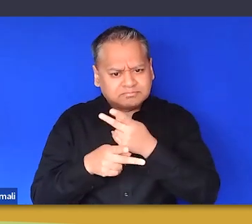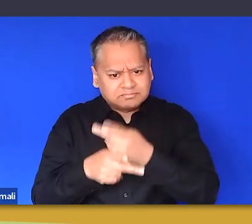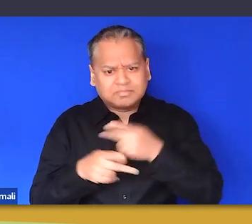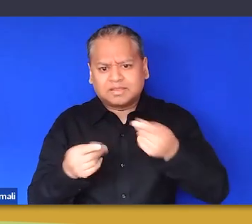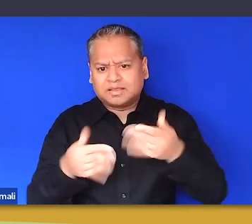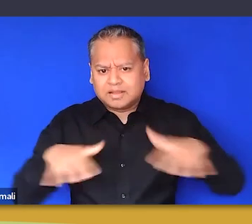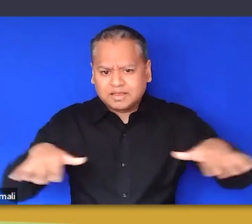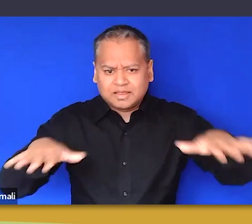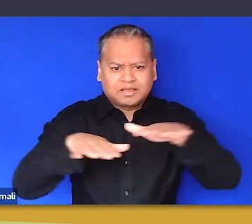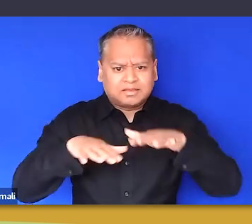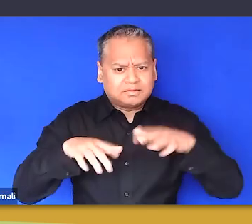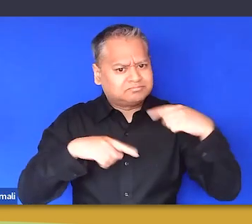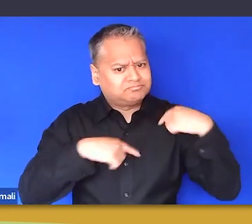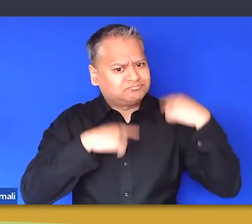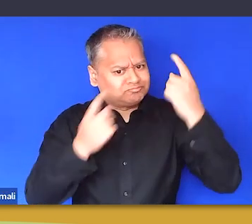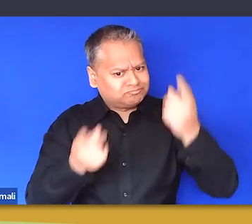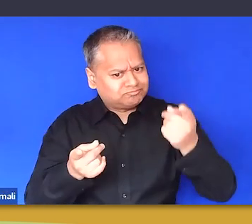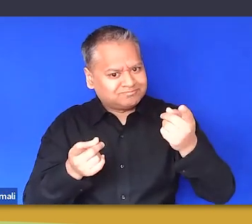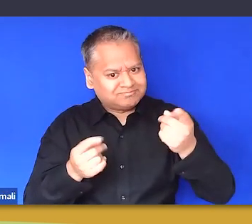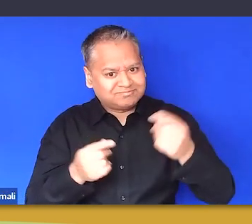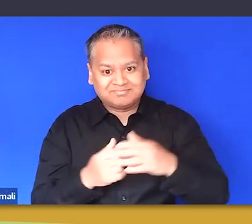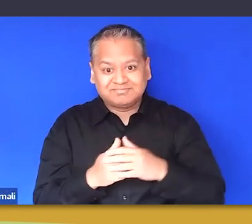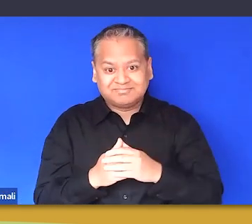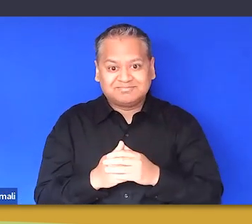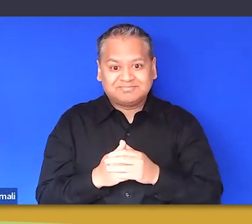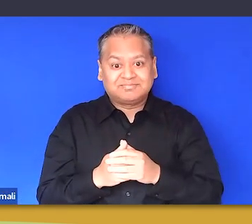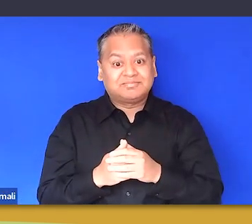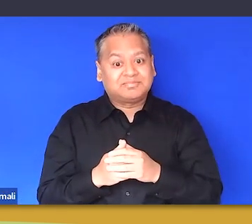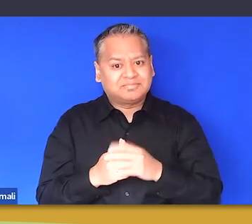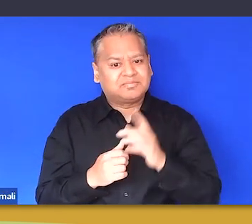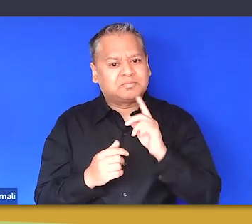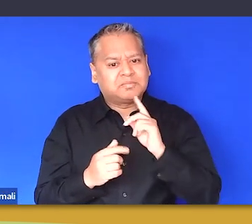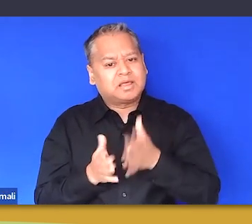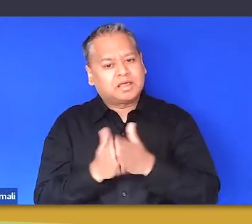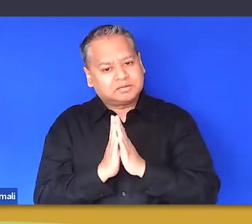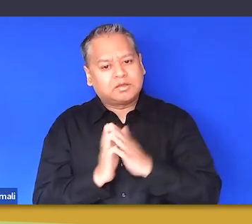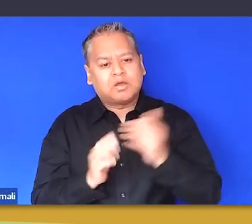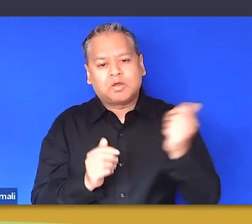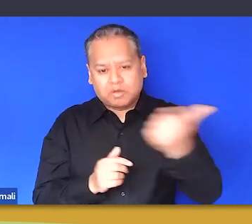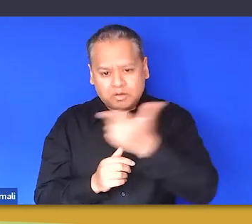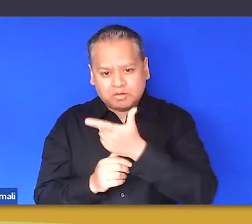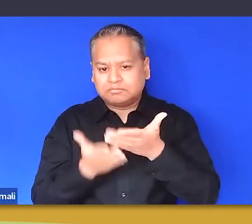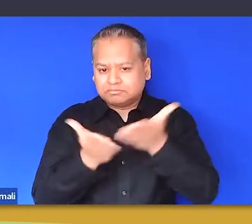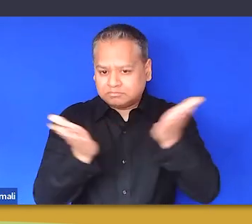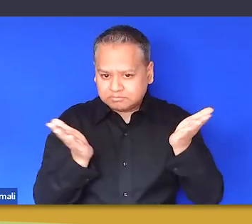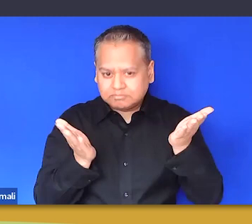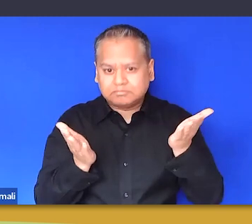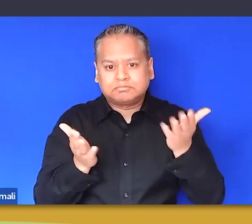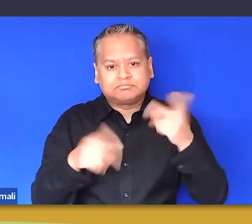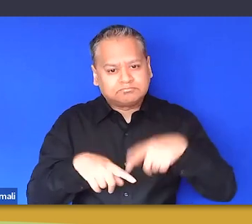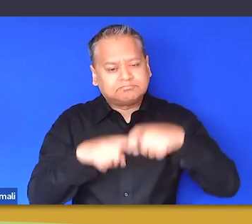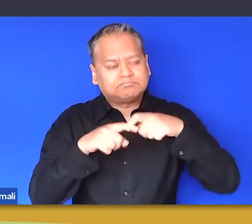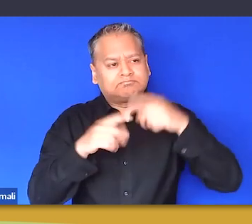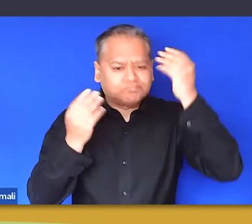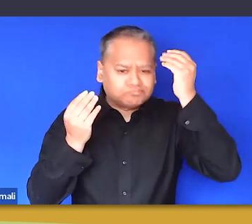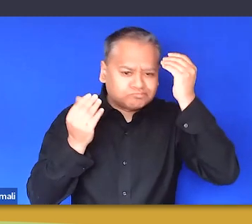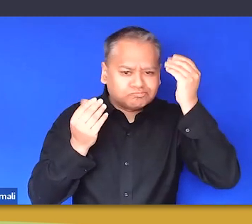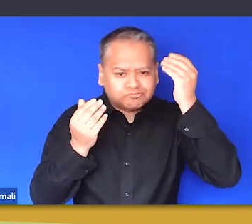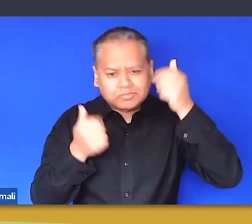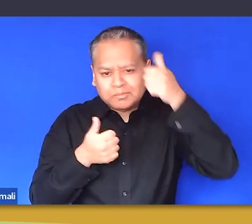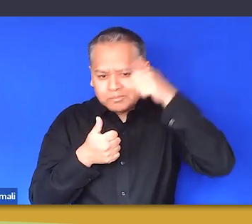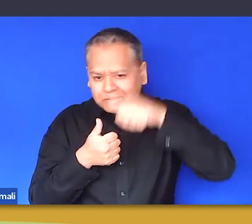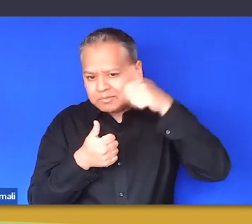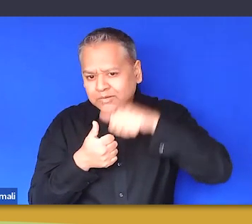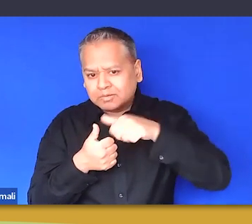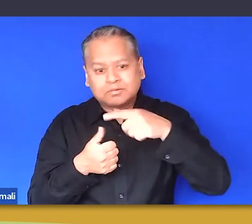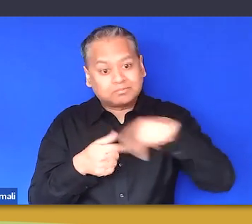land acknowledgement, I invite myself first and all of you to reflect and learn about the history of the Indigenous territories in